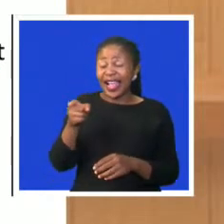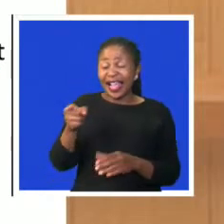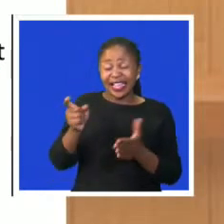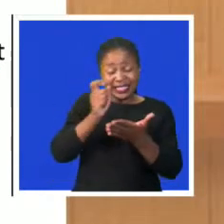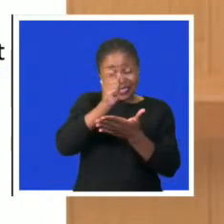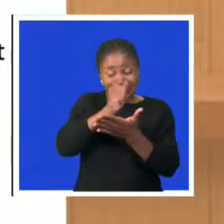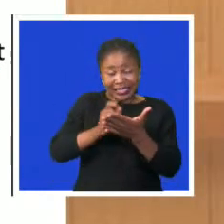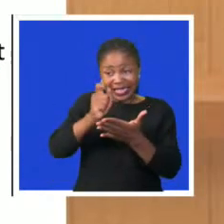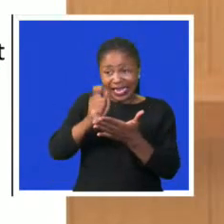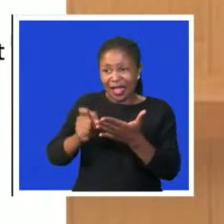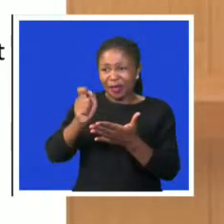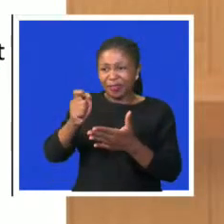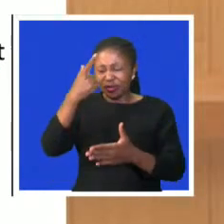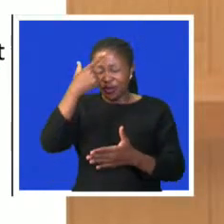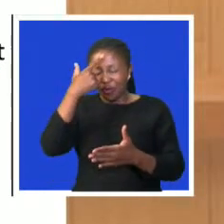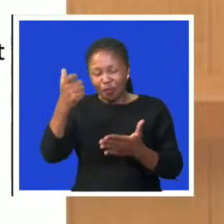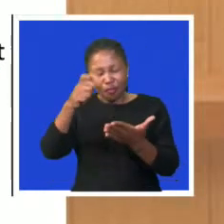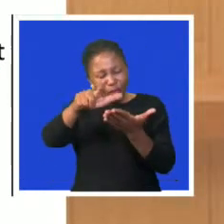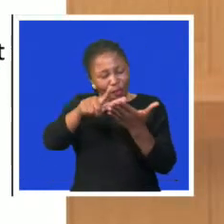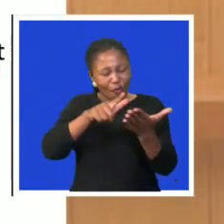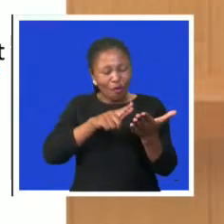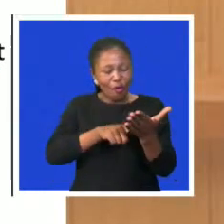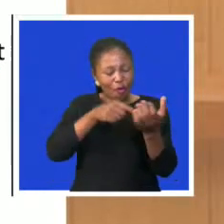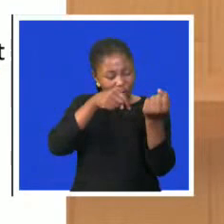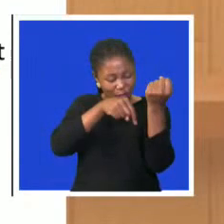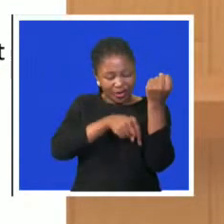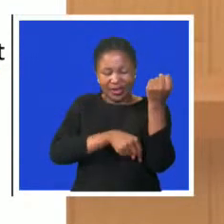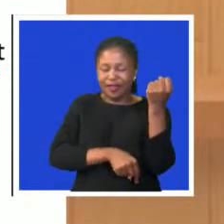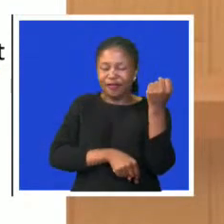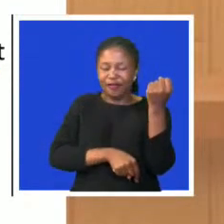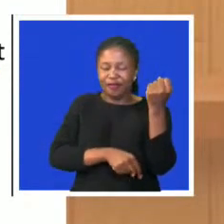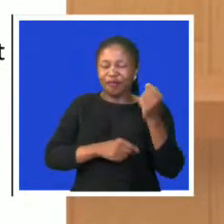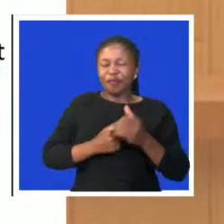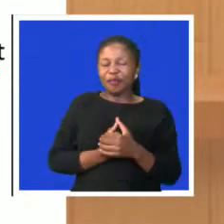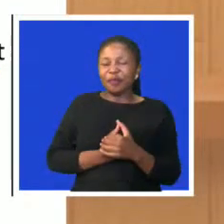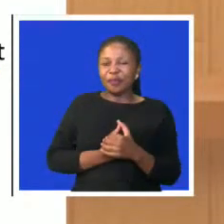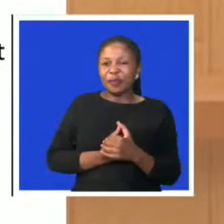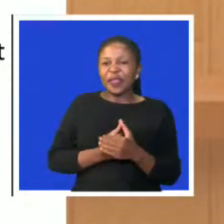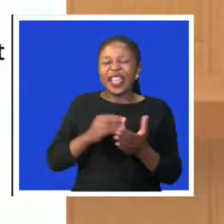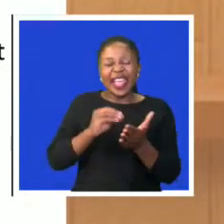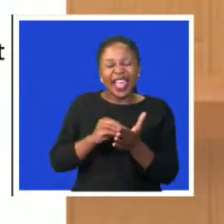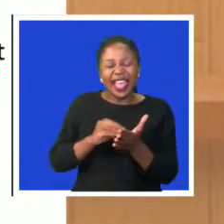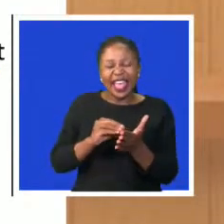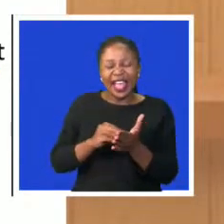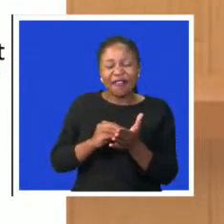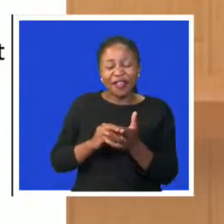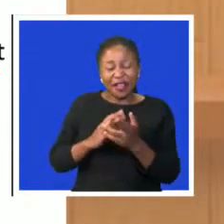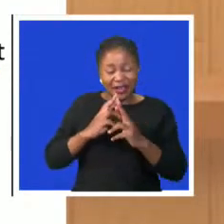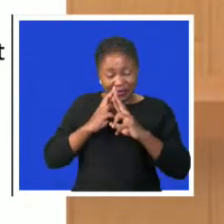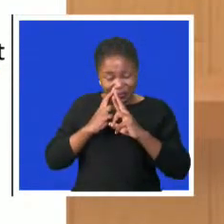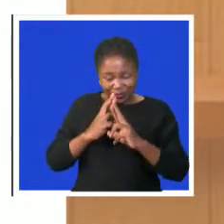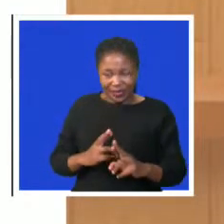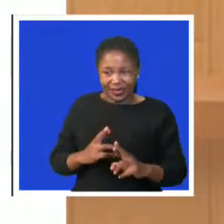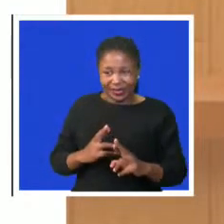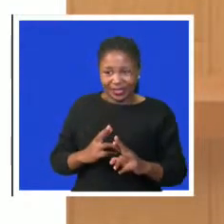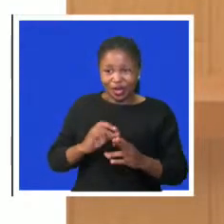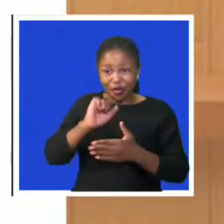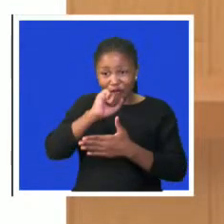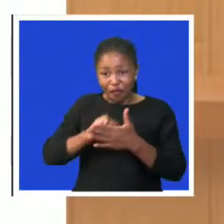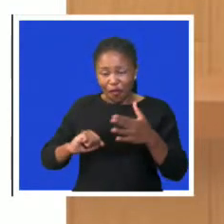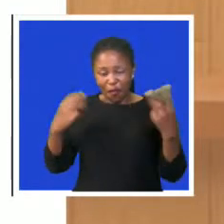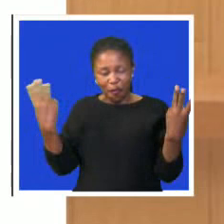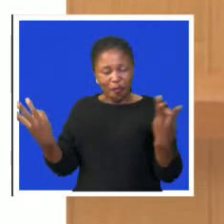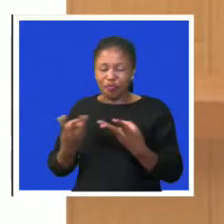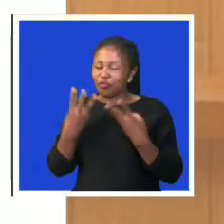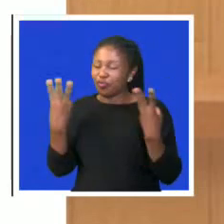knowledge of biblical law, earned them respect among the people. Moving on, dear Lena, let